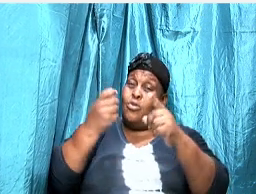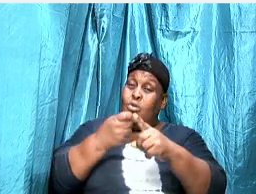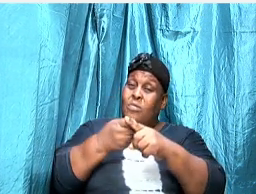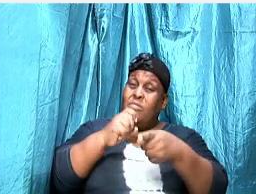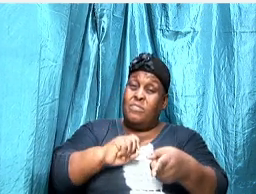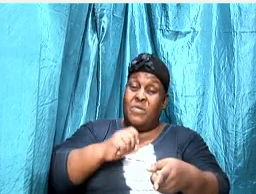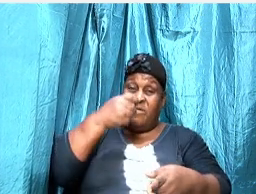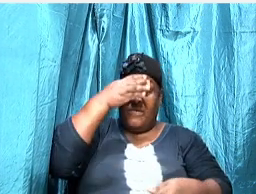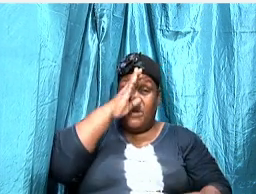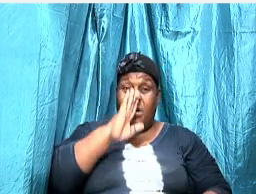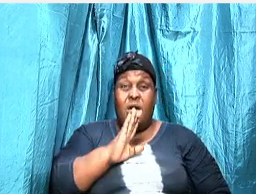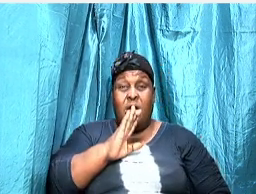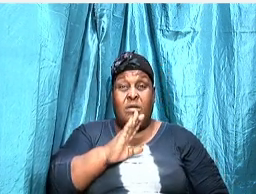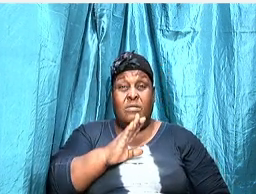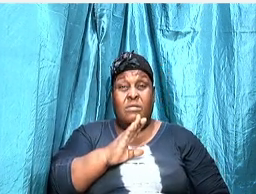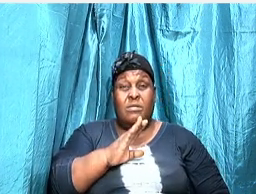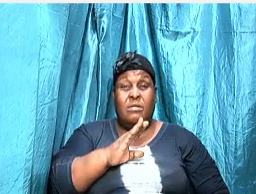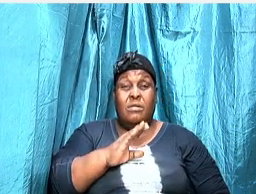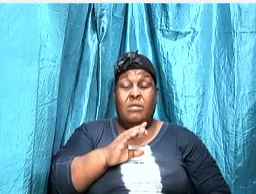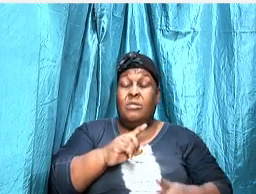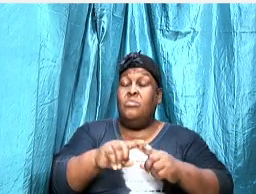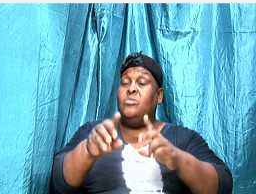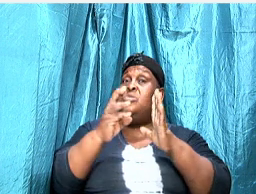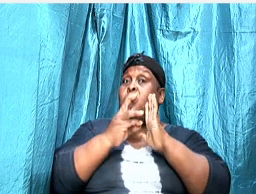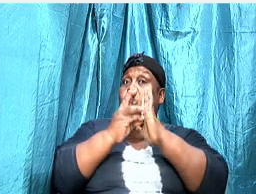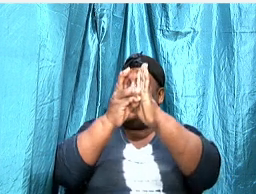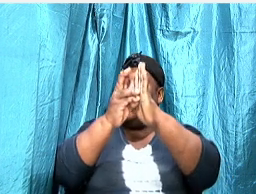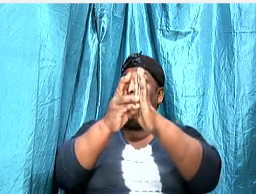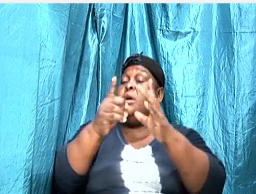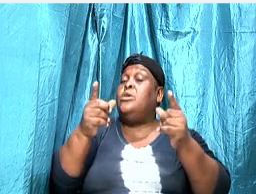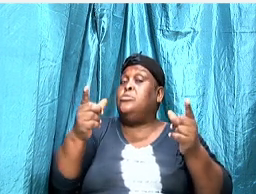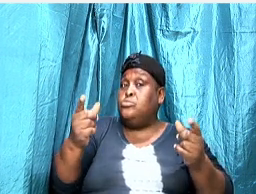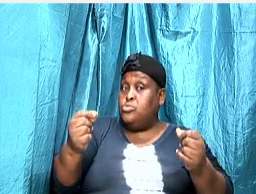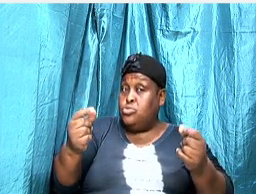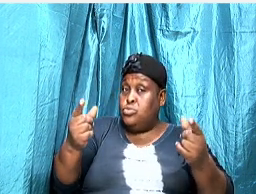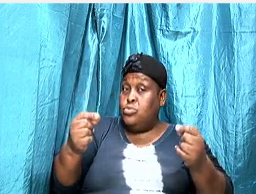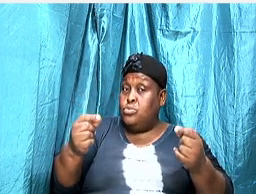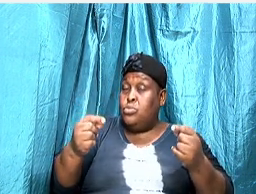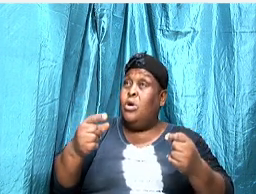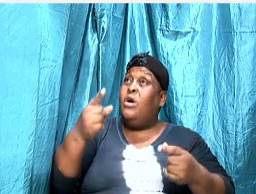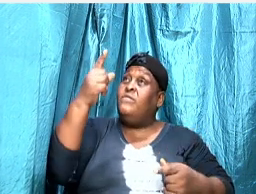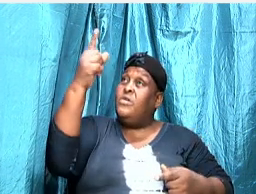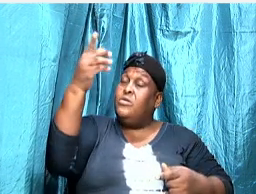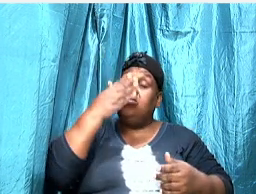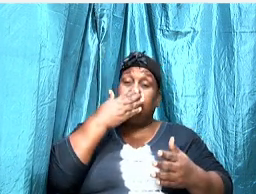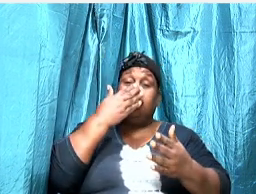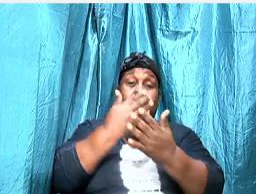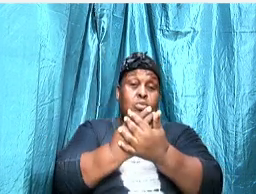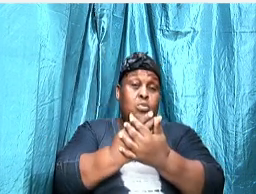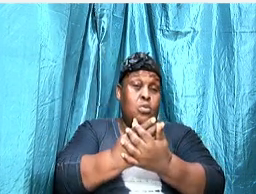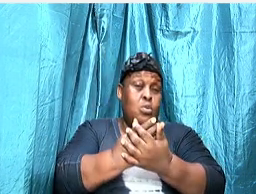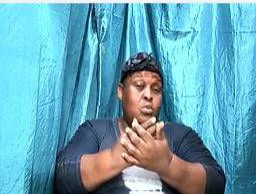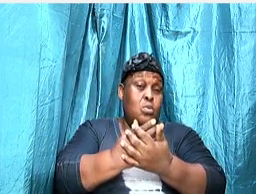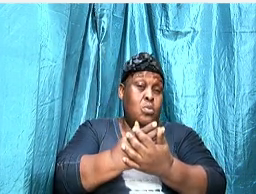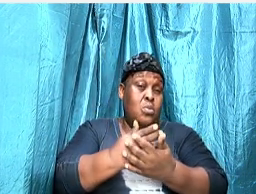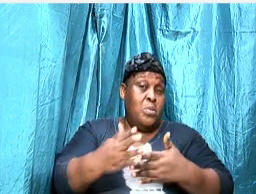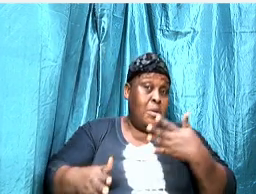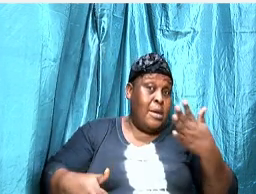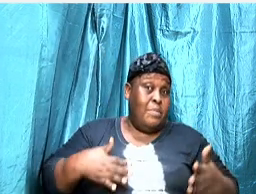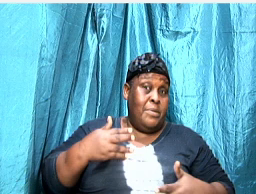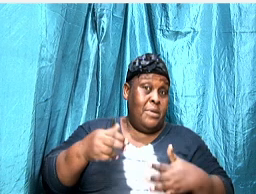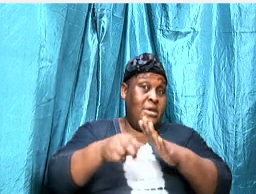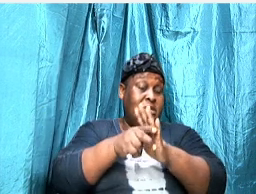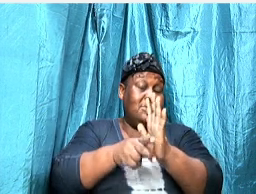But to will, and to do of his good pleasure. If